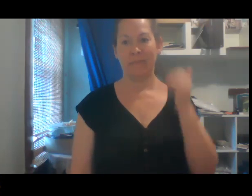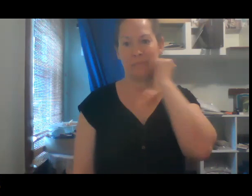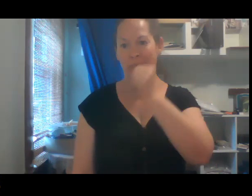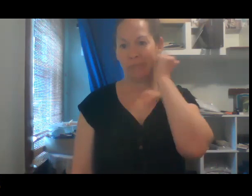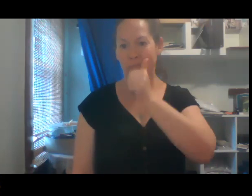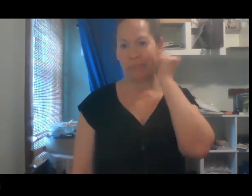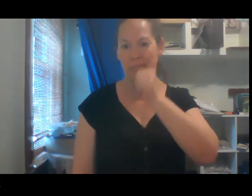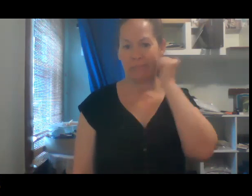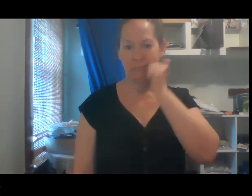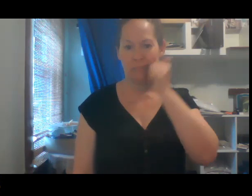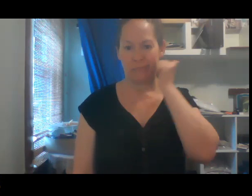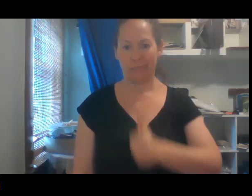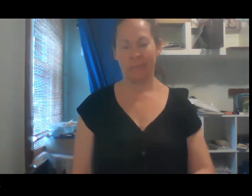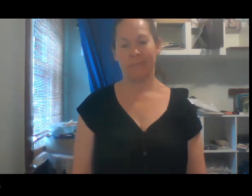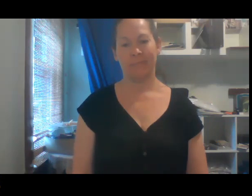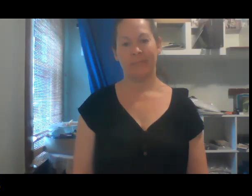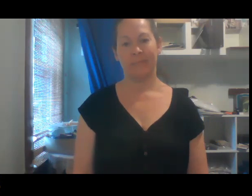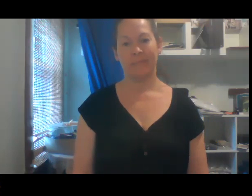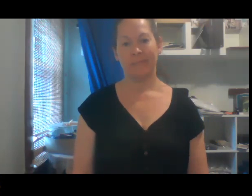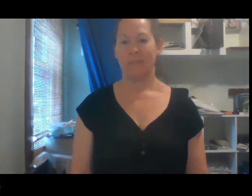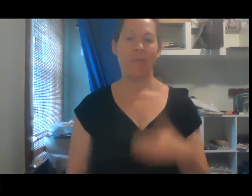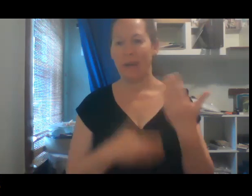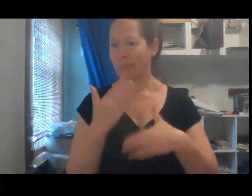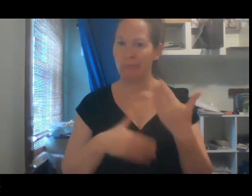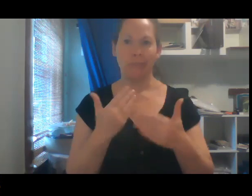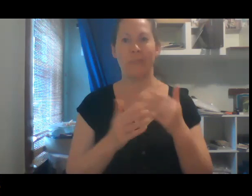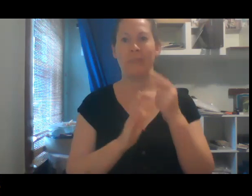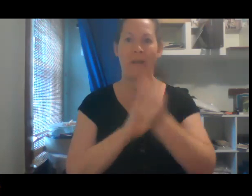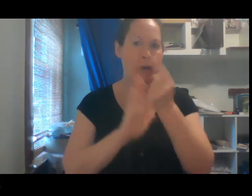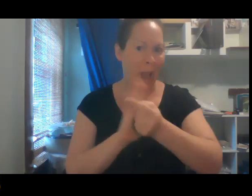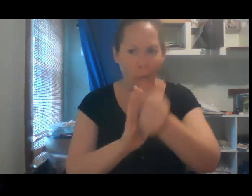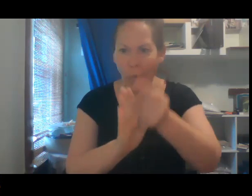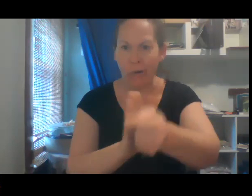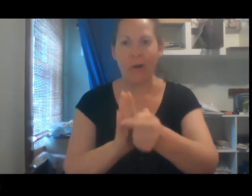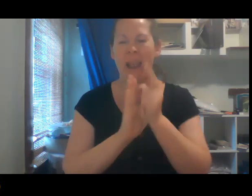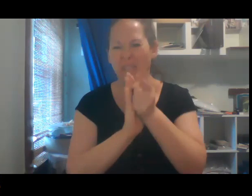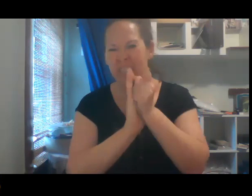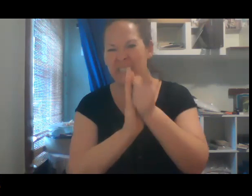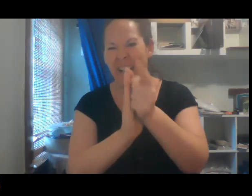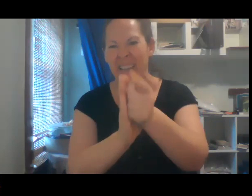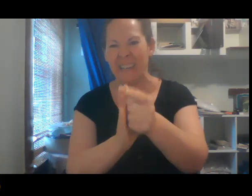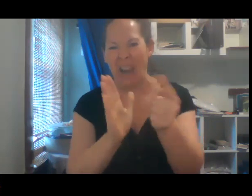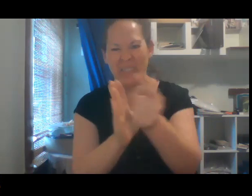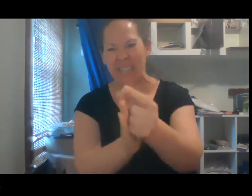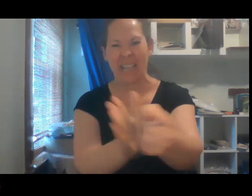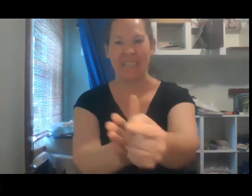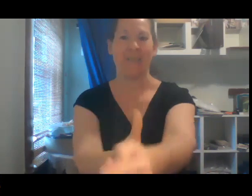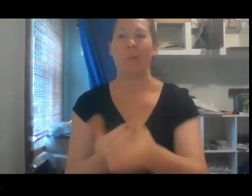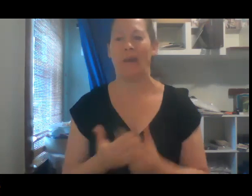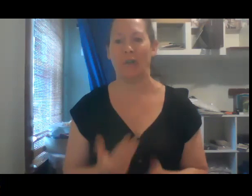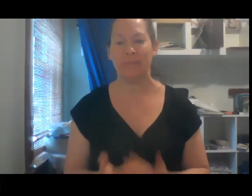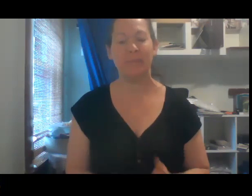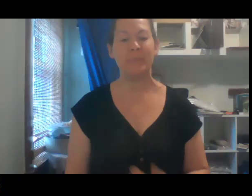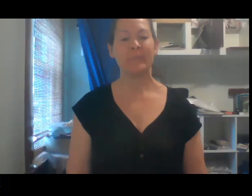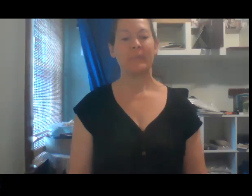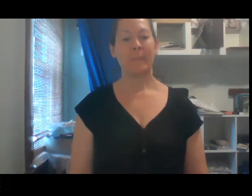365 is daily. Right, and you can keep going per hour, per second. And what bankers did is they said,